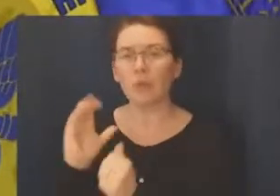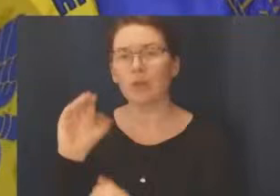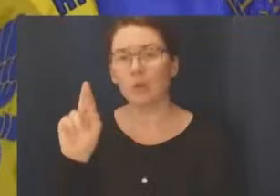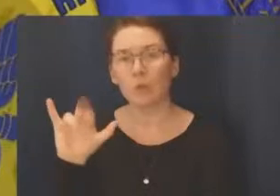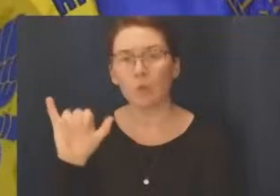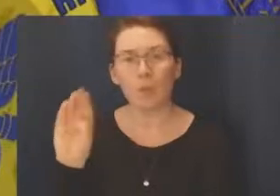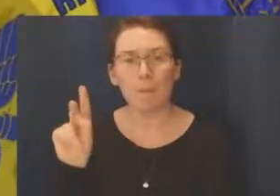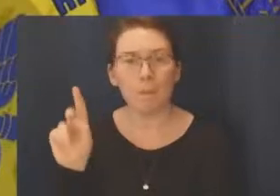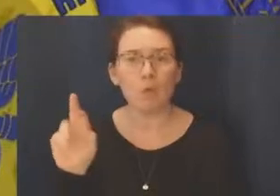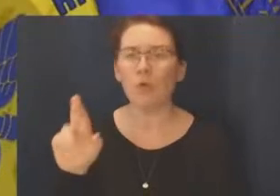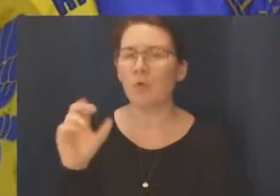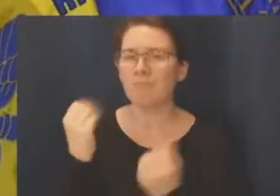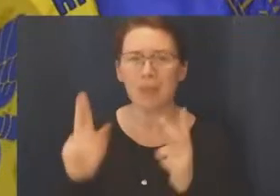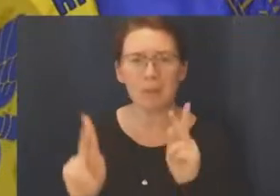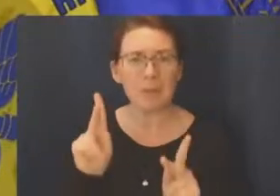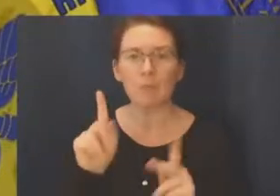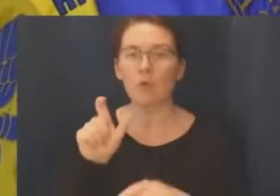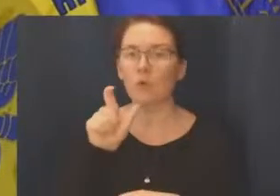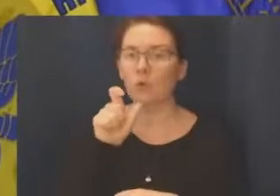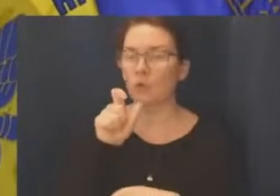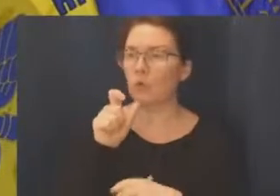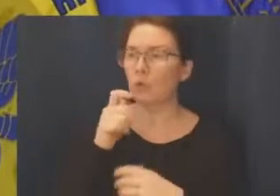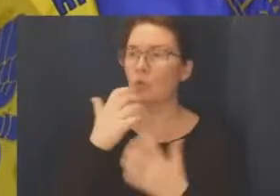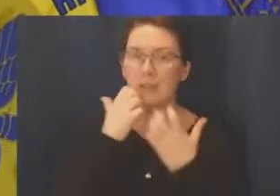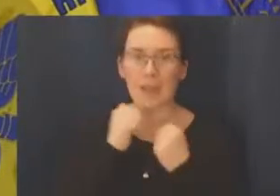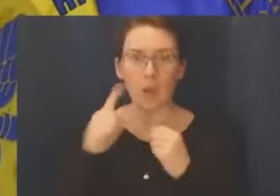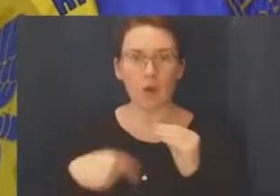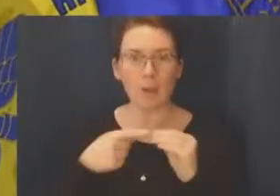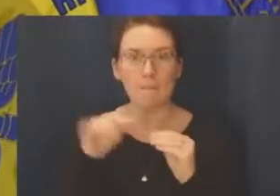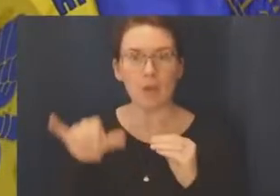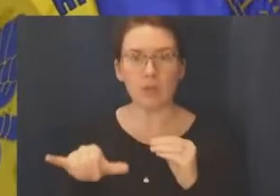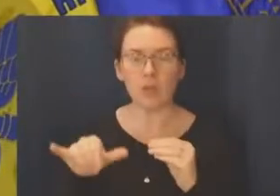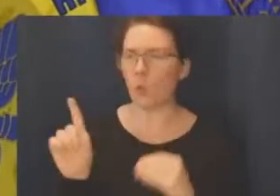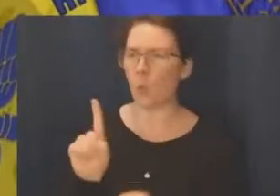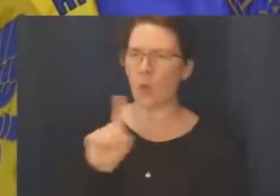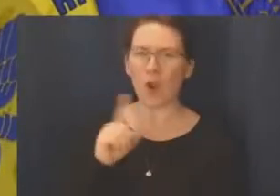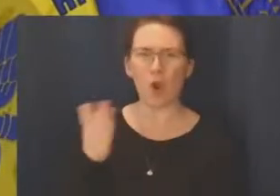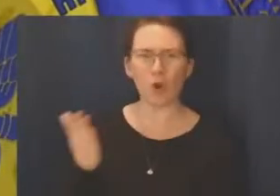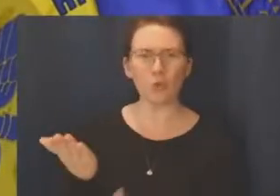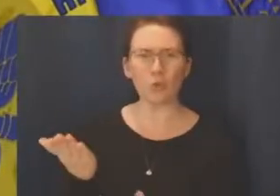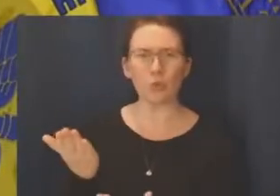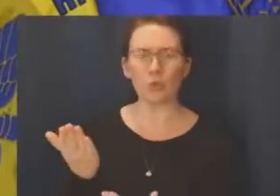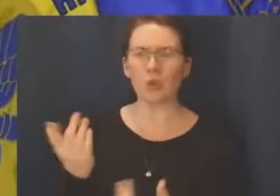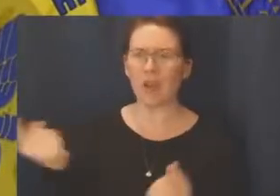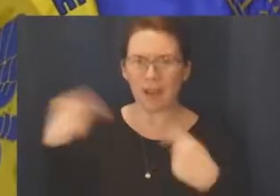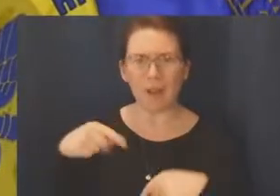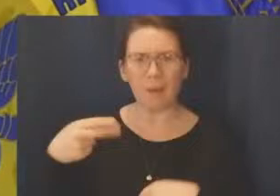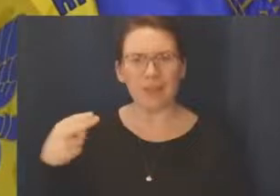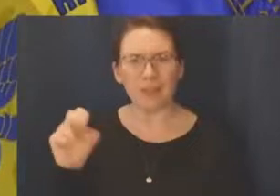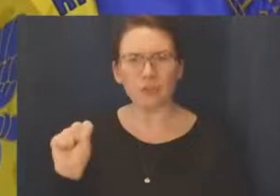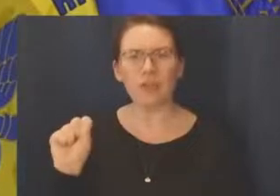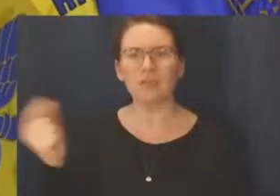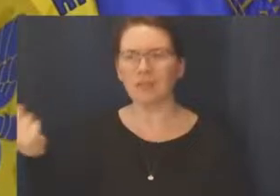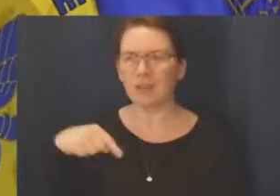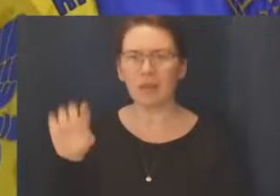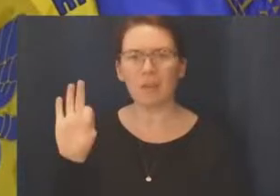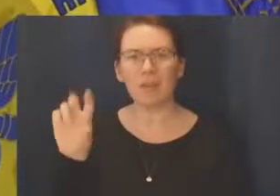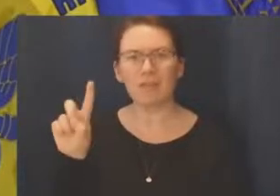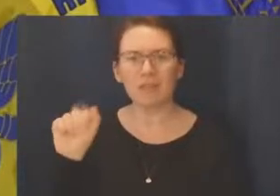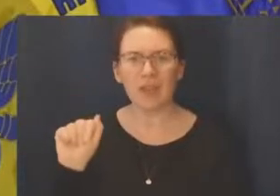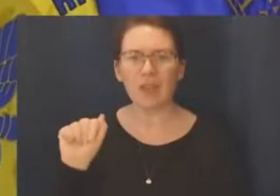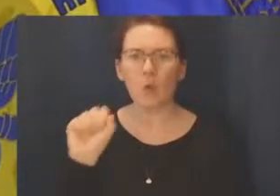issue. Where are you? Come to HHS, come to the FDA, and work with this administration on these unimpeachable issues. This